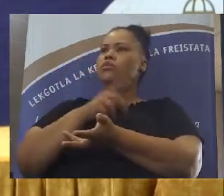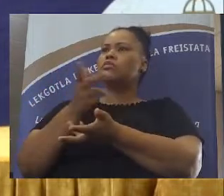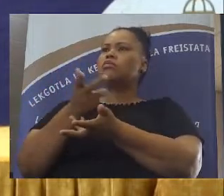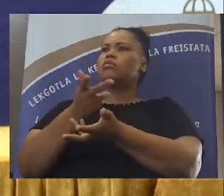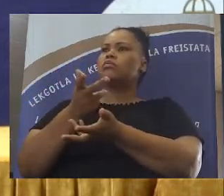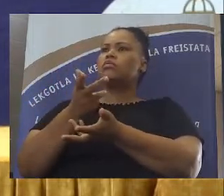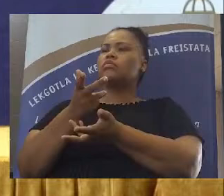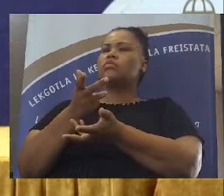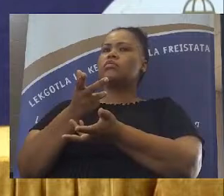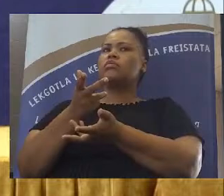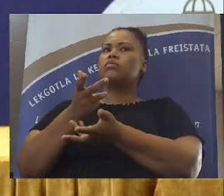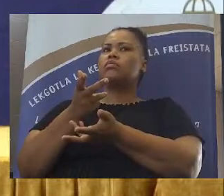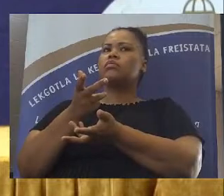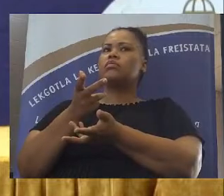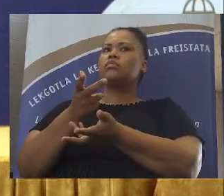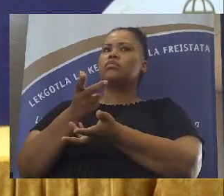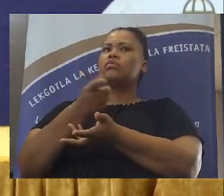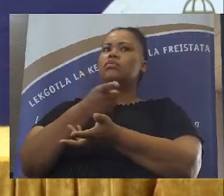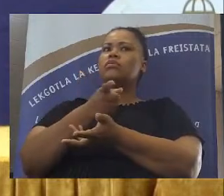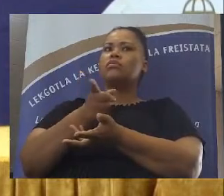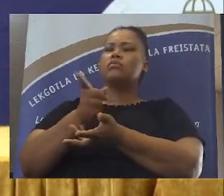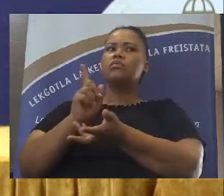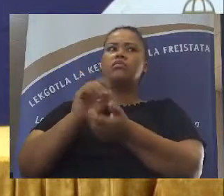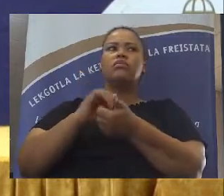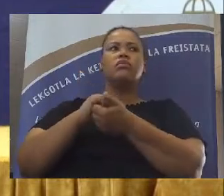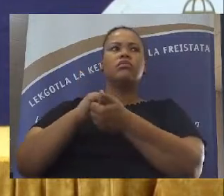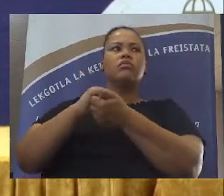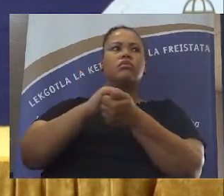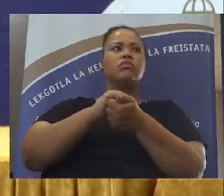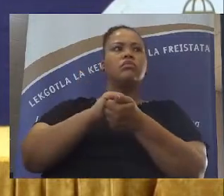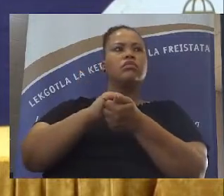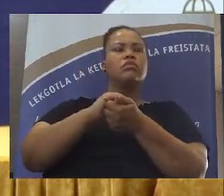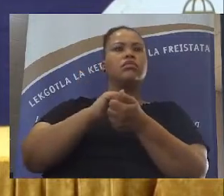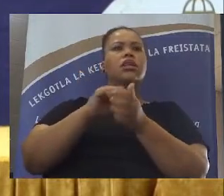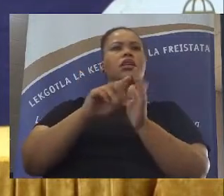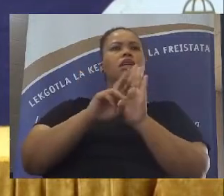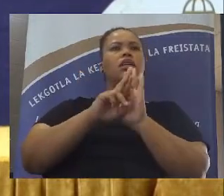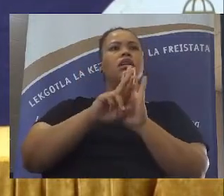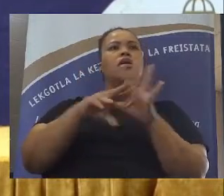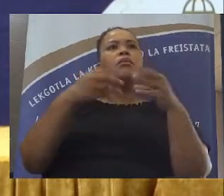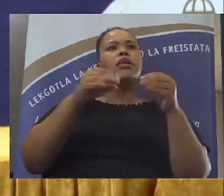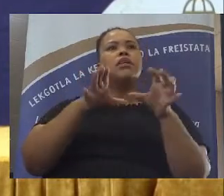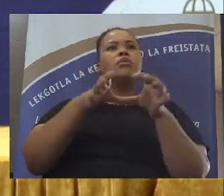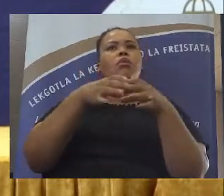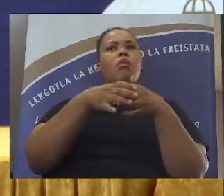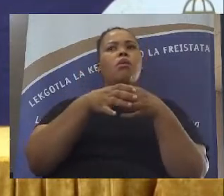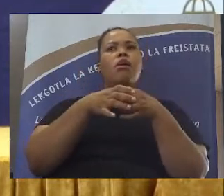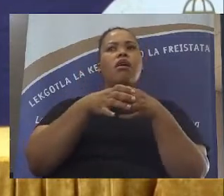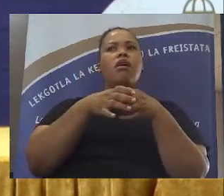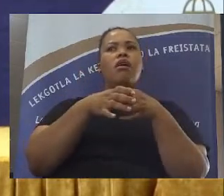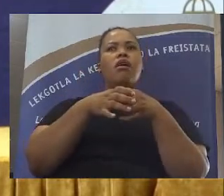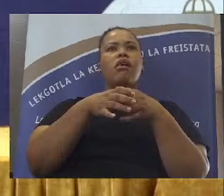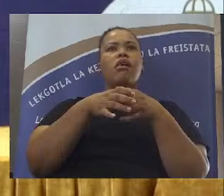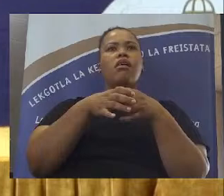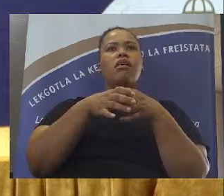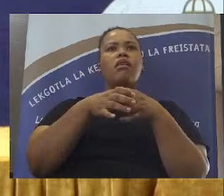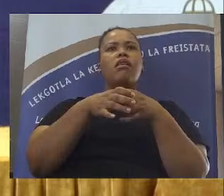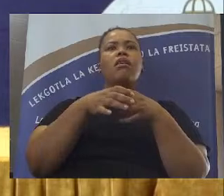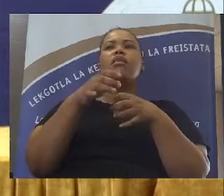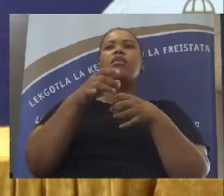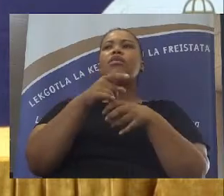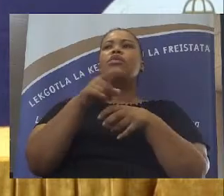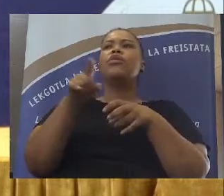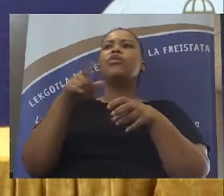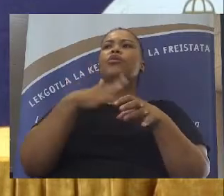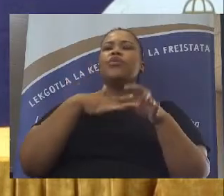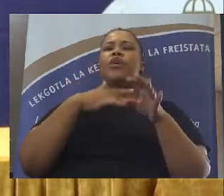terms of what you as the associations that represent small businesses, what are the things that needs to be